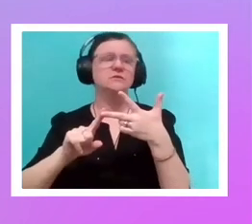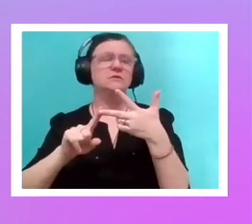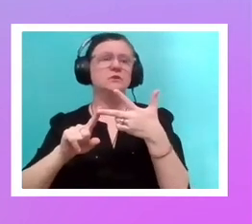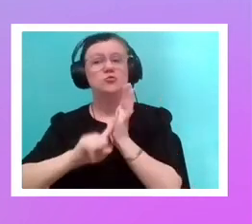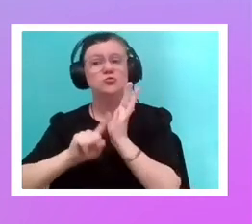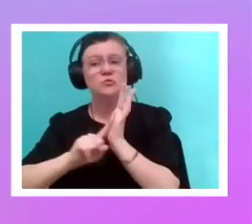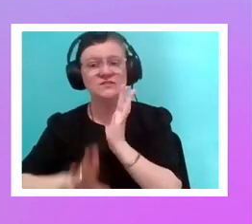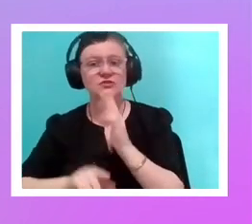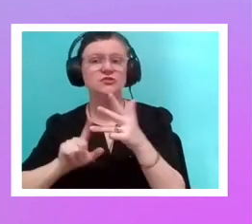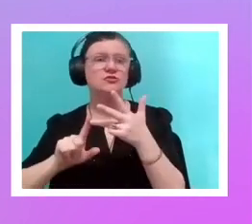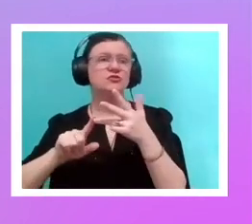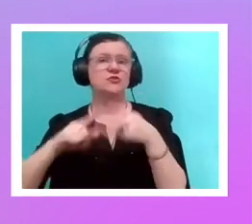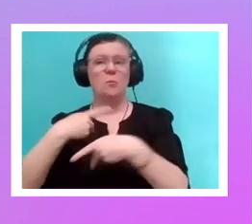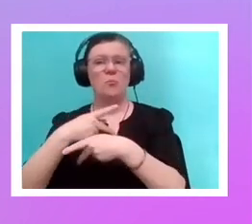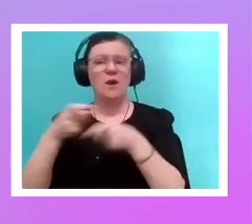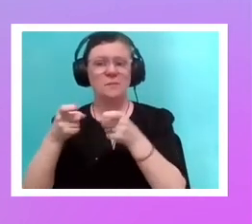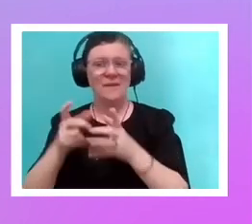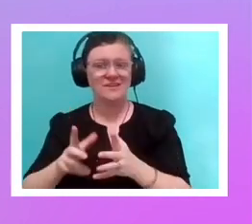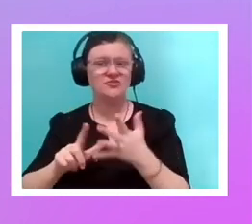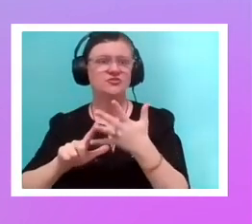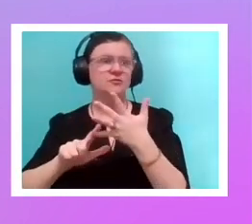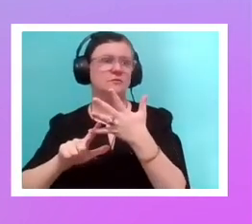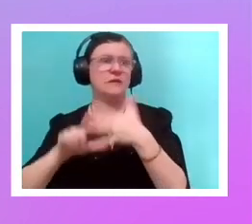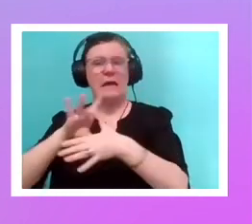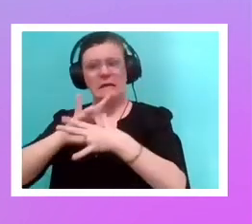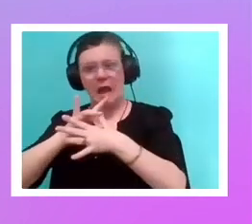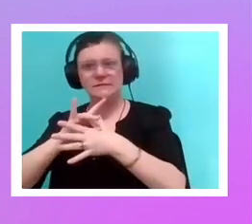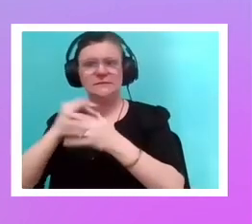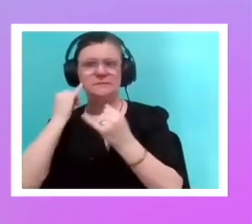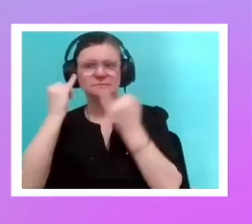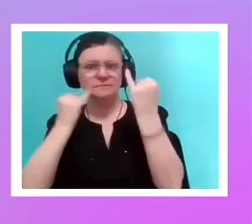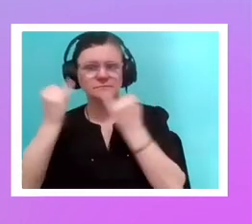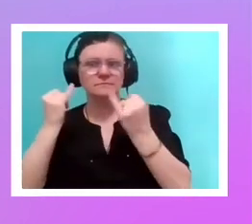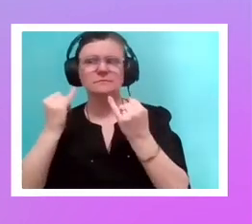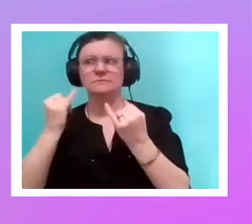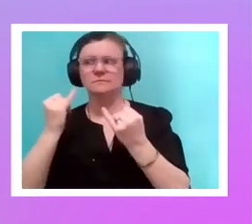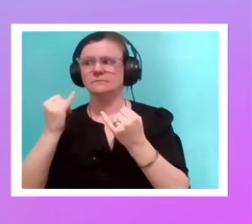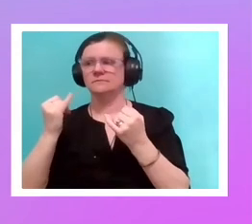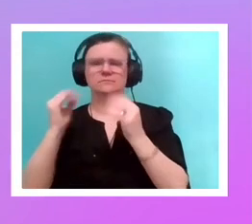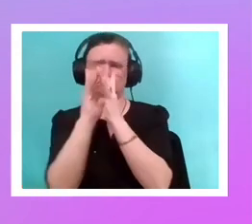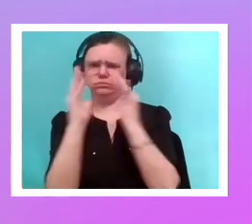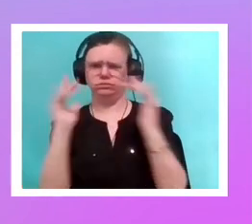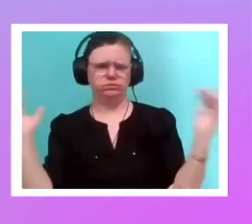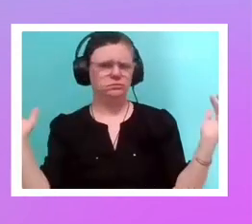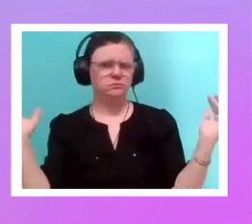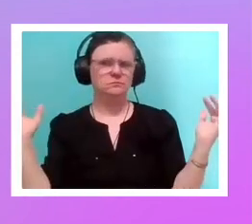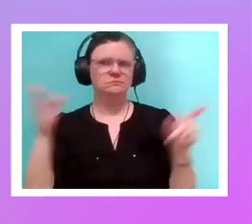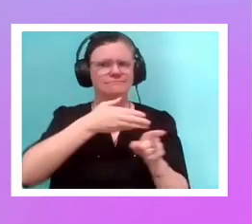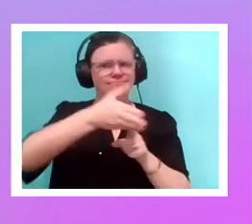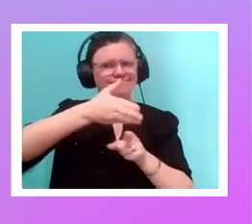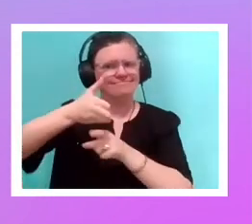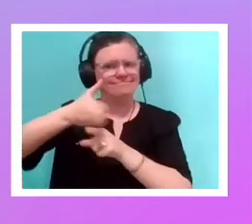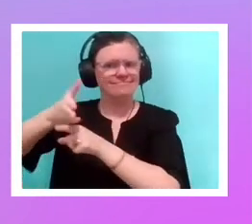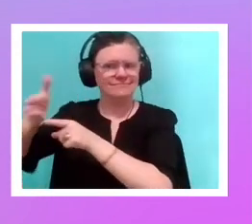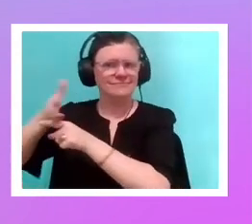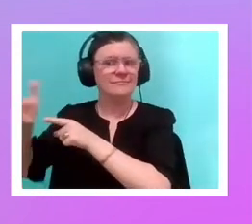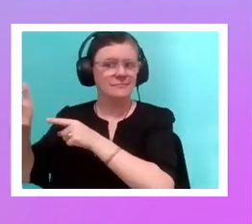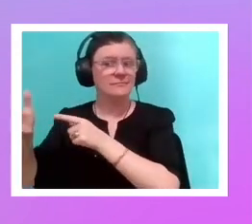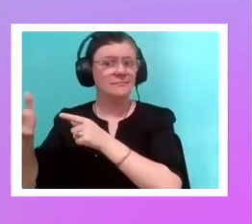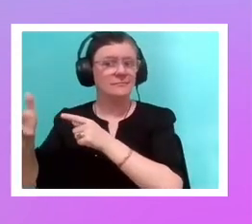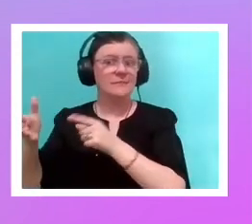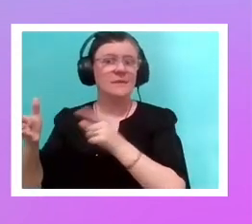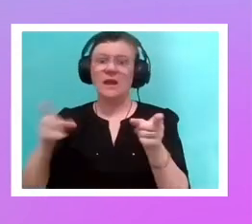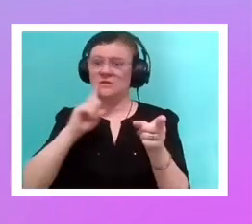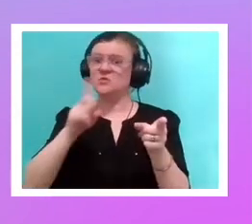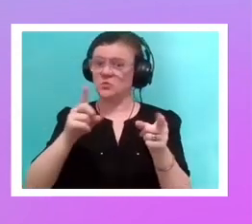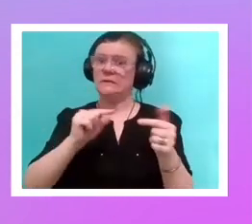researchers, product managers, content designers, delivery managers, a whole range. And it's a really active community.